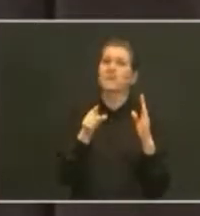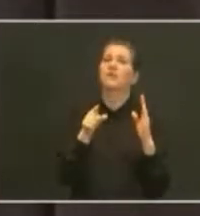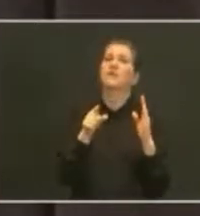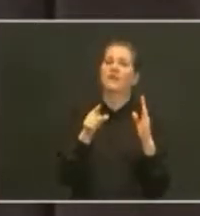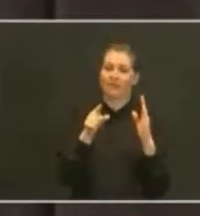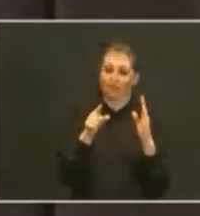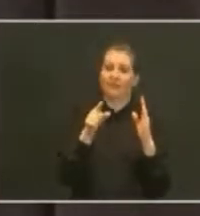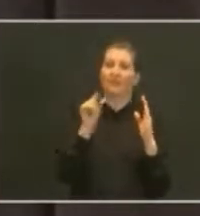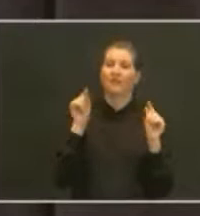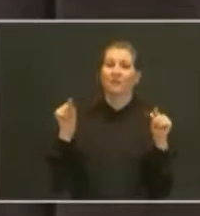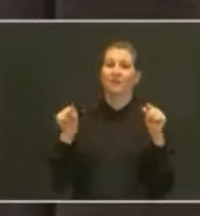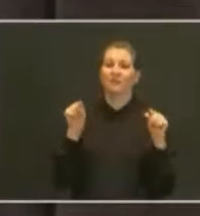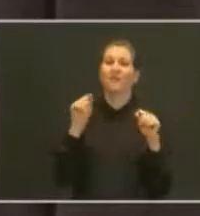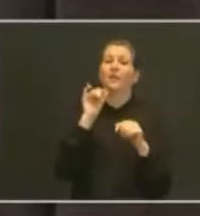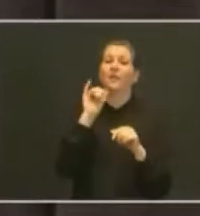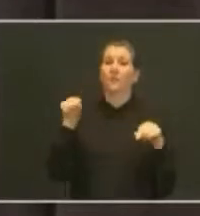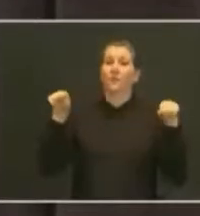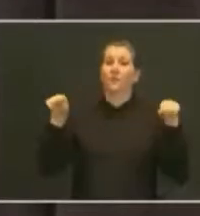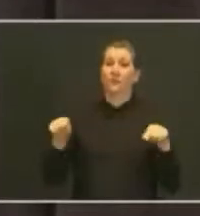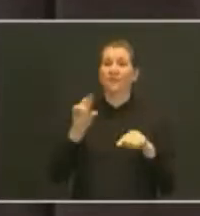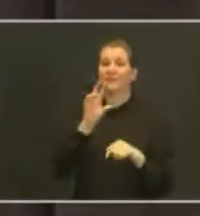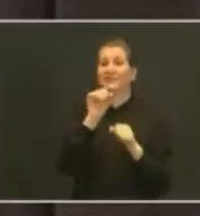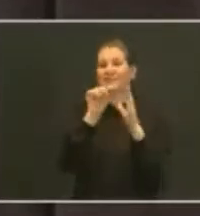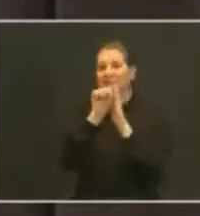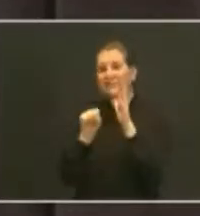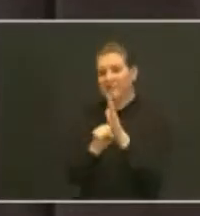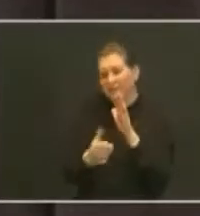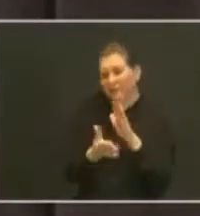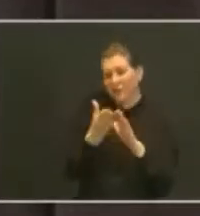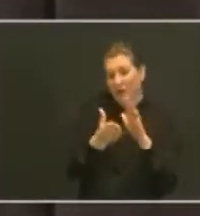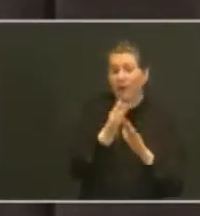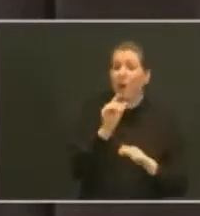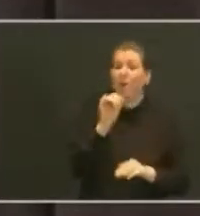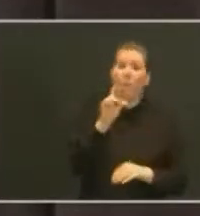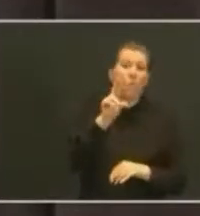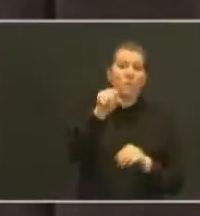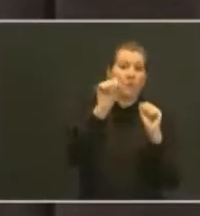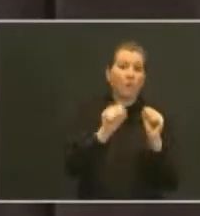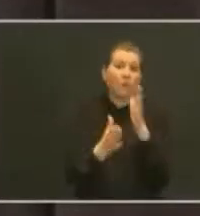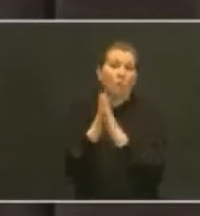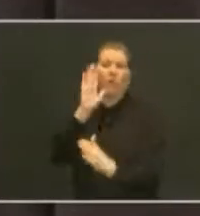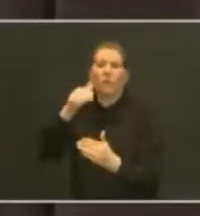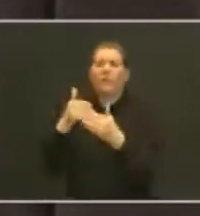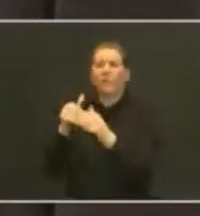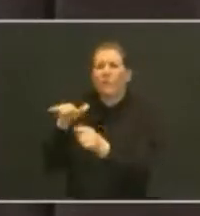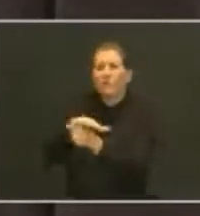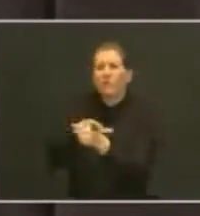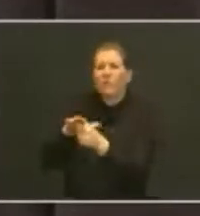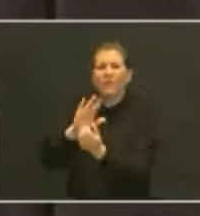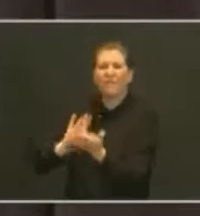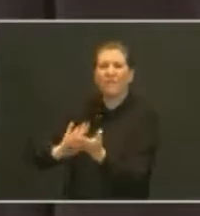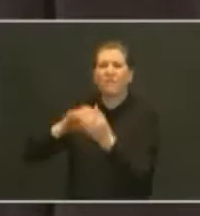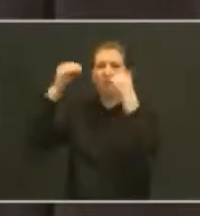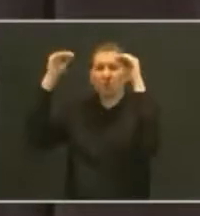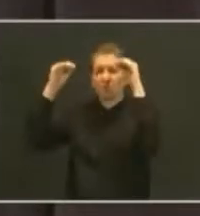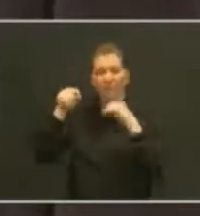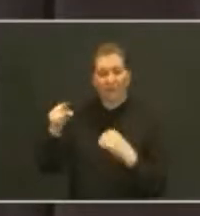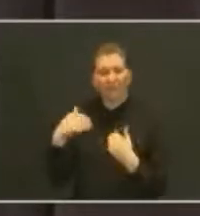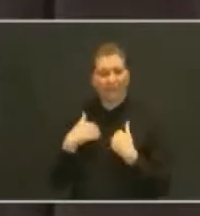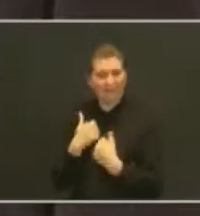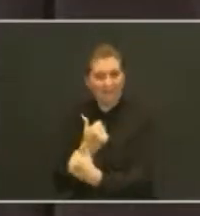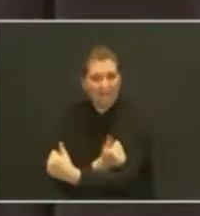sites or going through your local pharmacy. However, again, the eligibility timeline is the